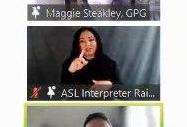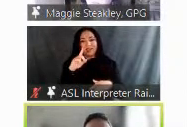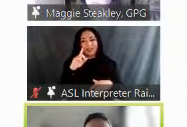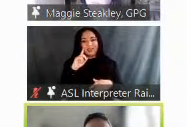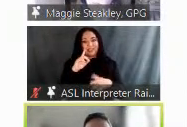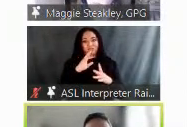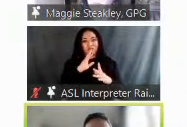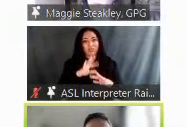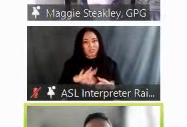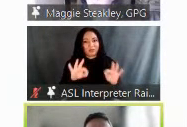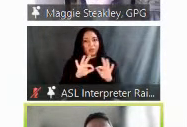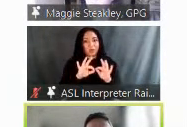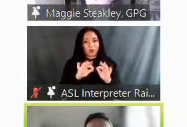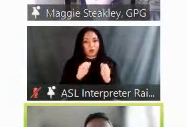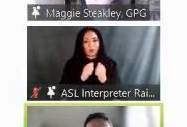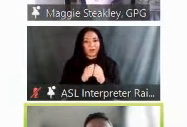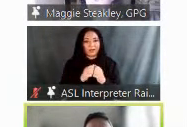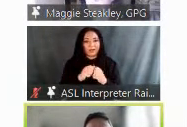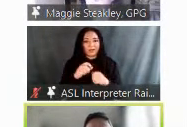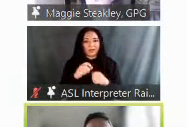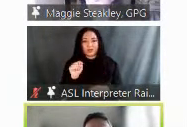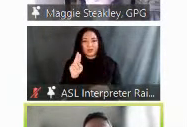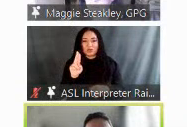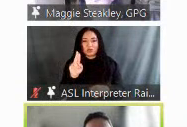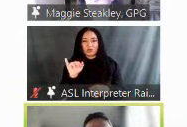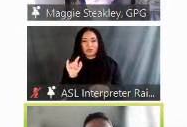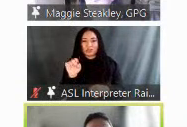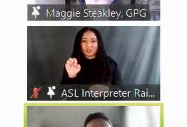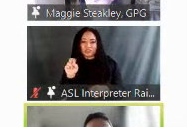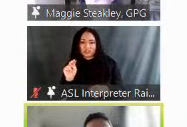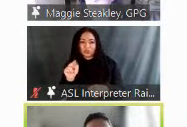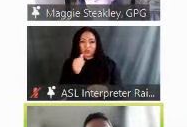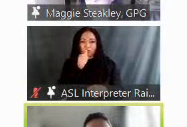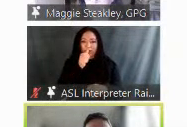the tuition, or what I would refer to as private pay.